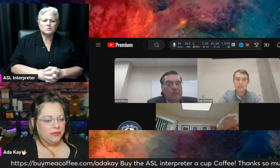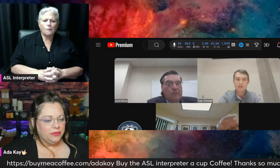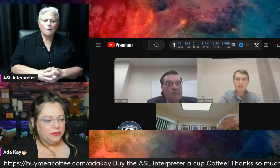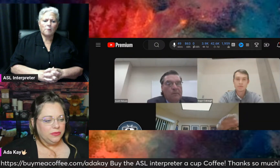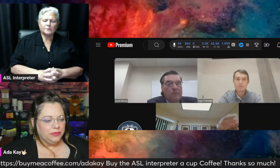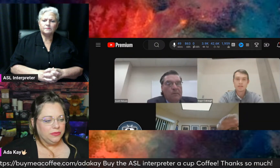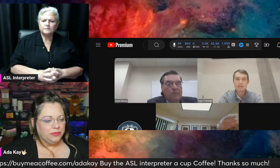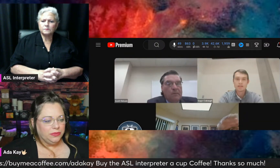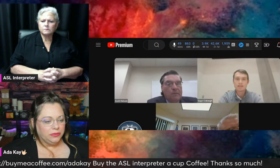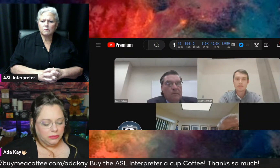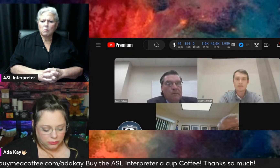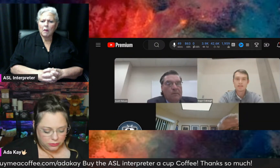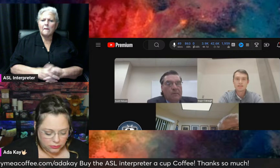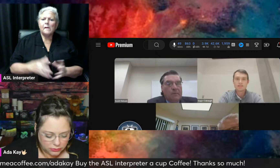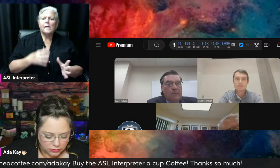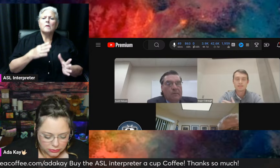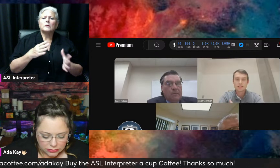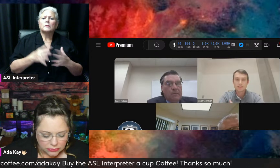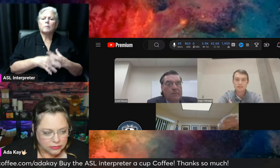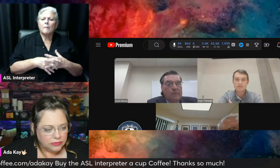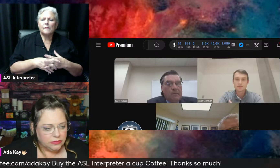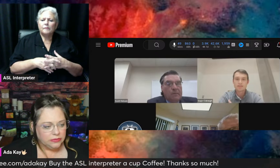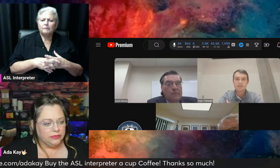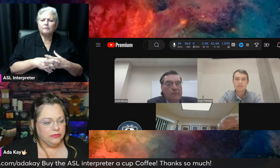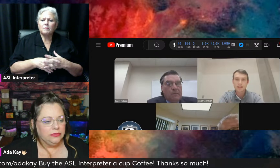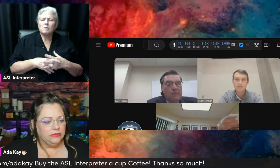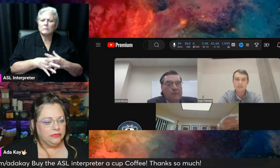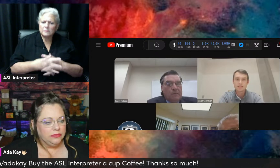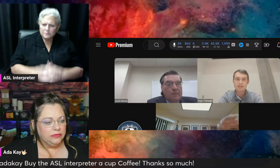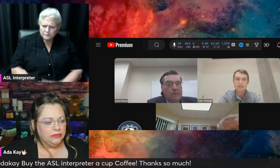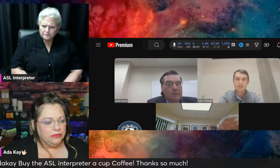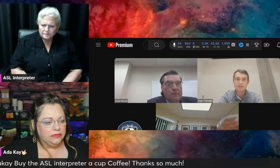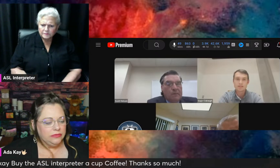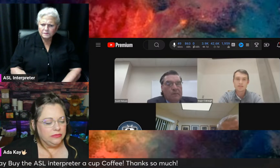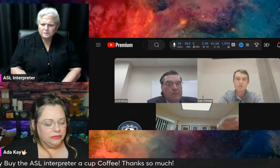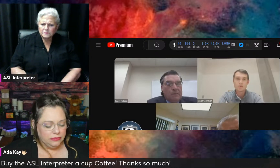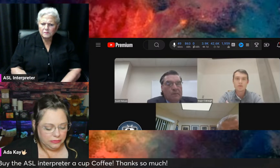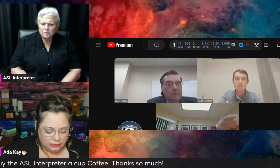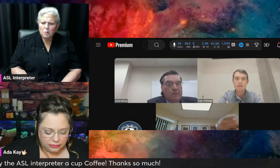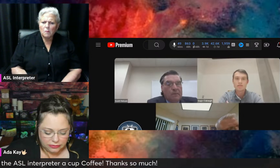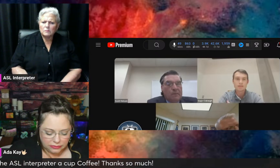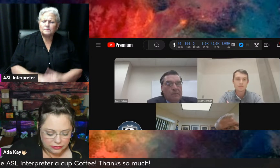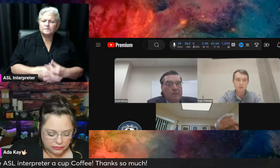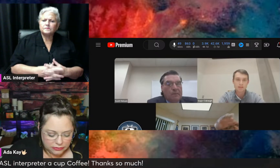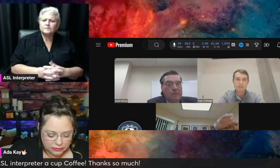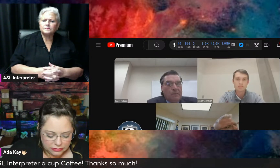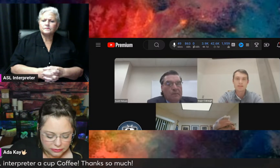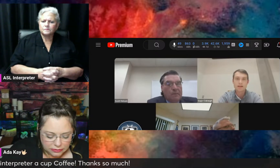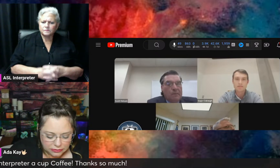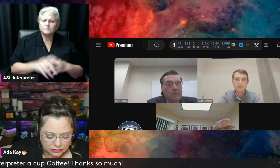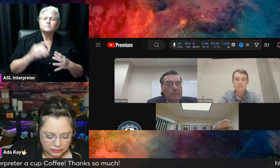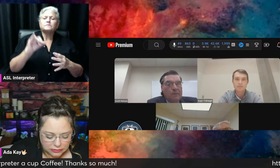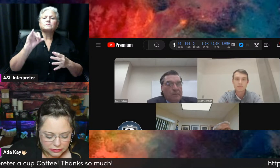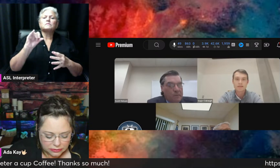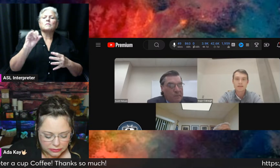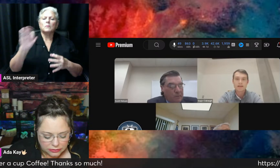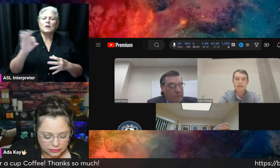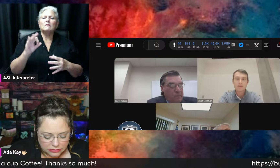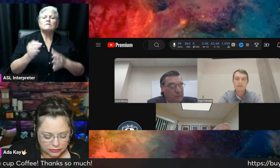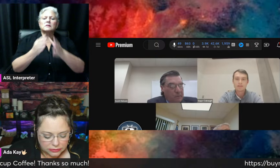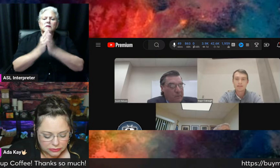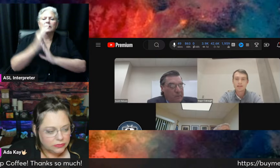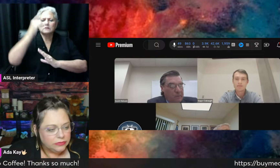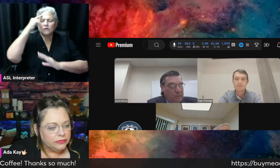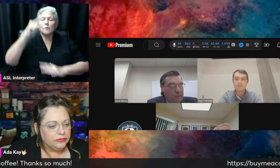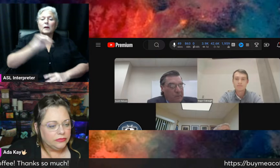this. that criteria would be sex assaults, death investigations, or if it's requested by the officer.